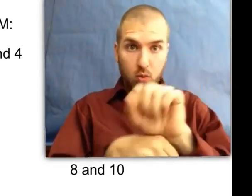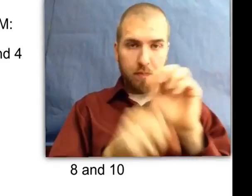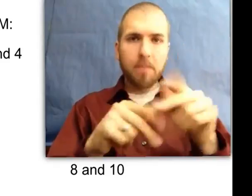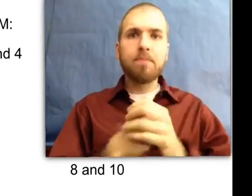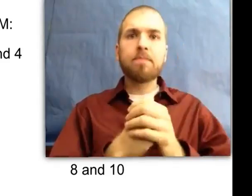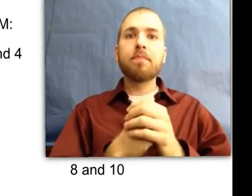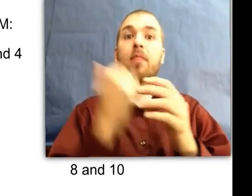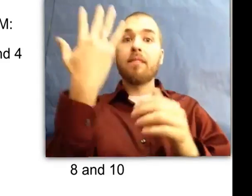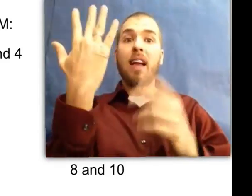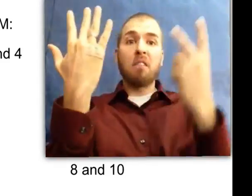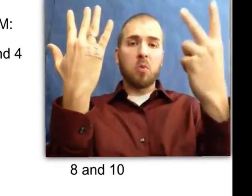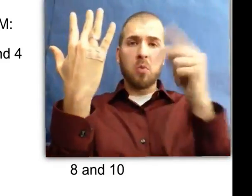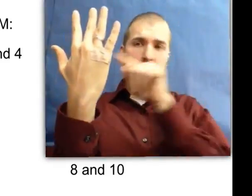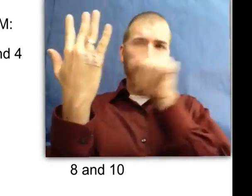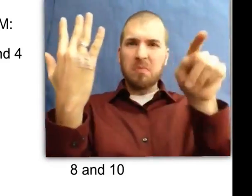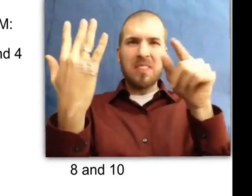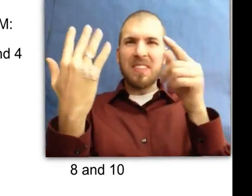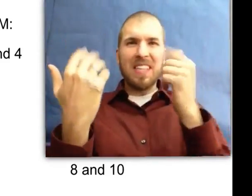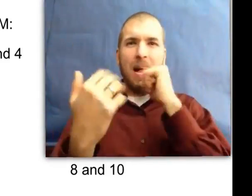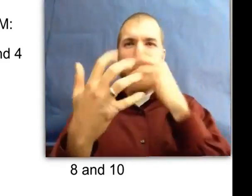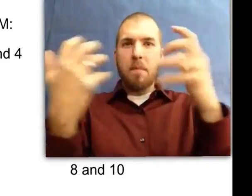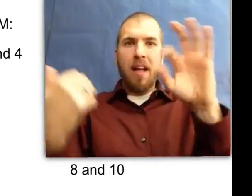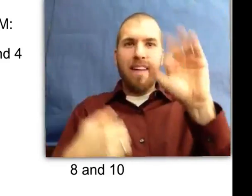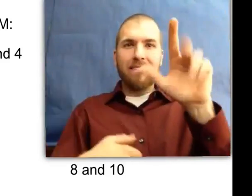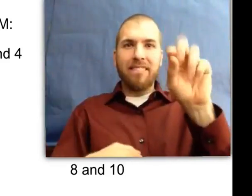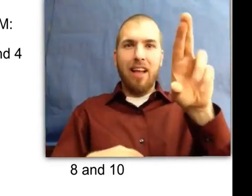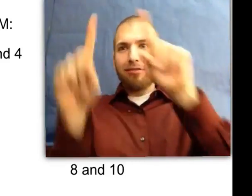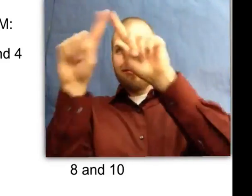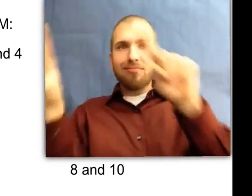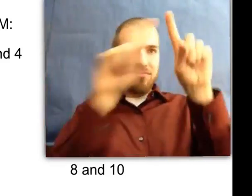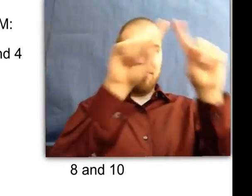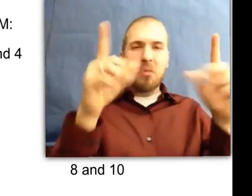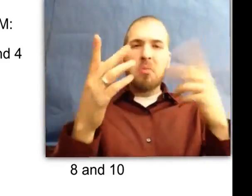see if your answers match mine. So we have 5 and 2.